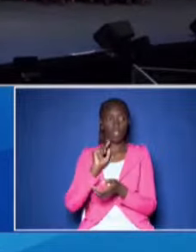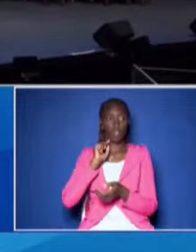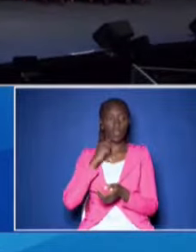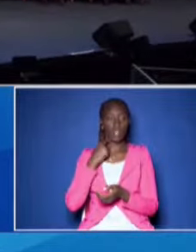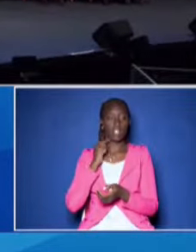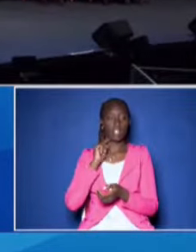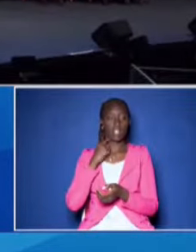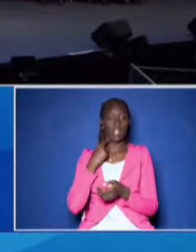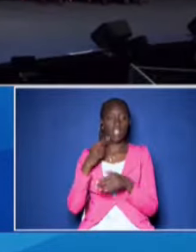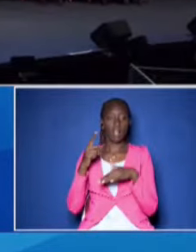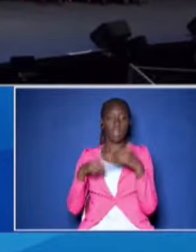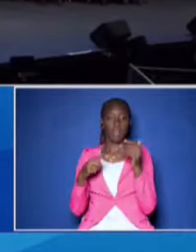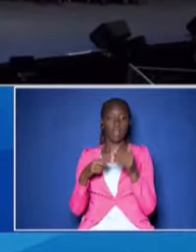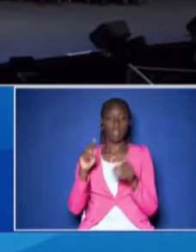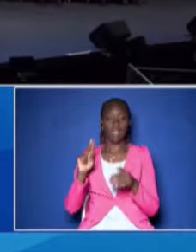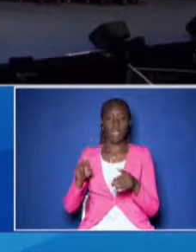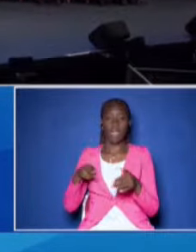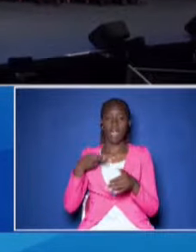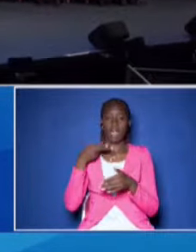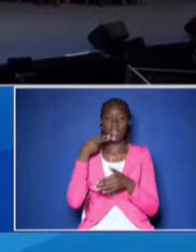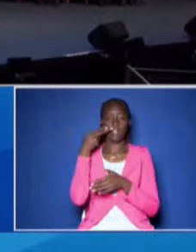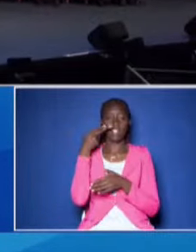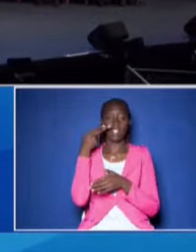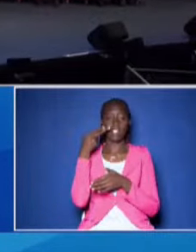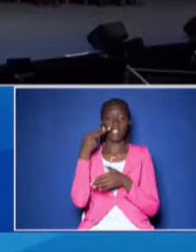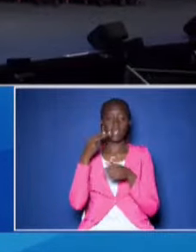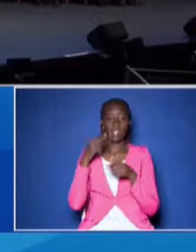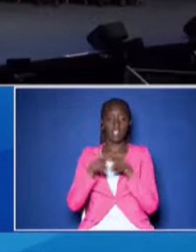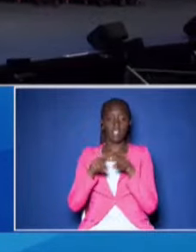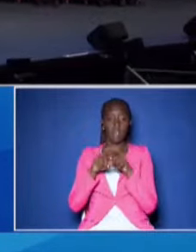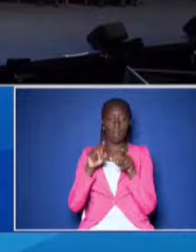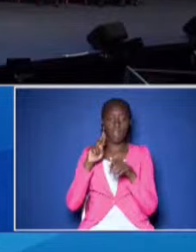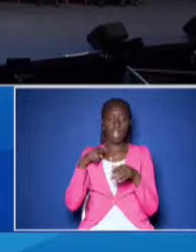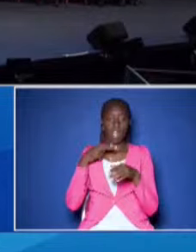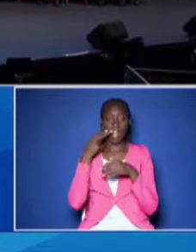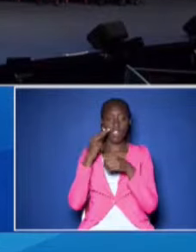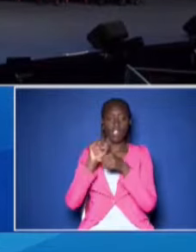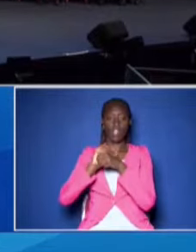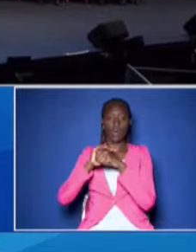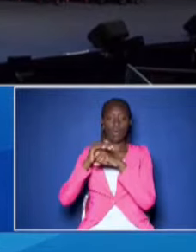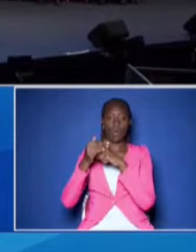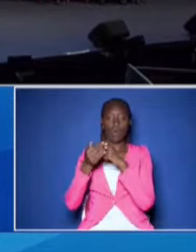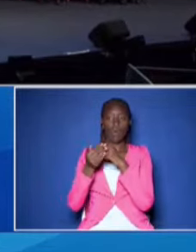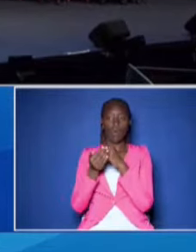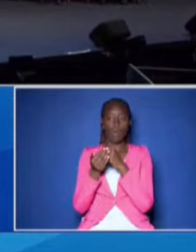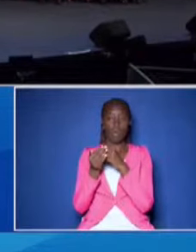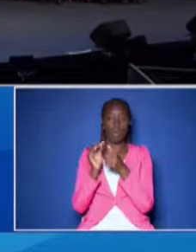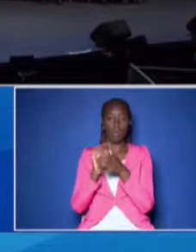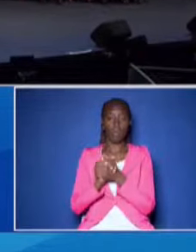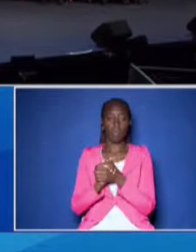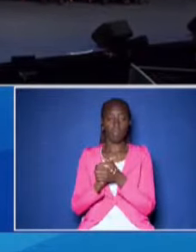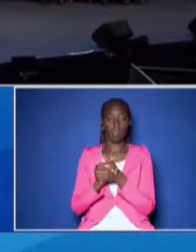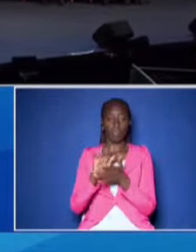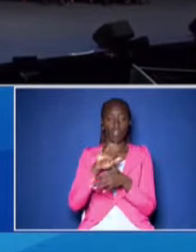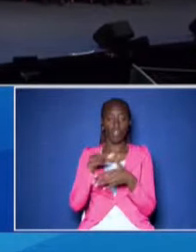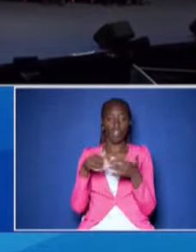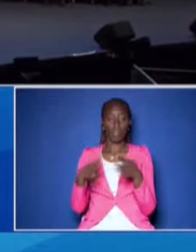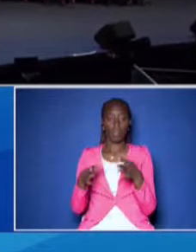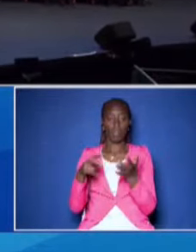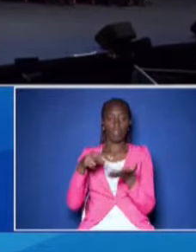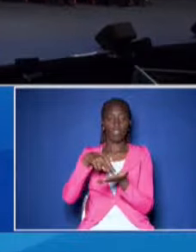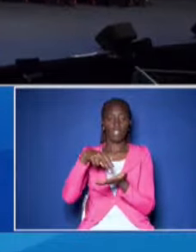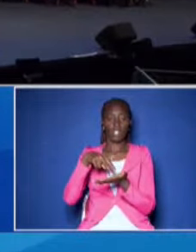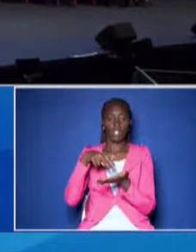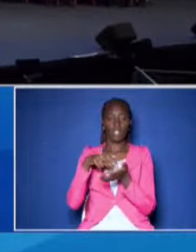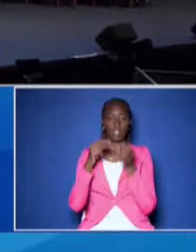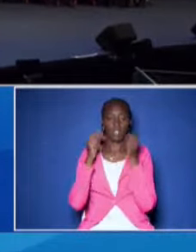also than the honey and the Honey C everyone standing please